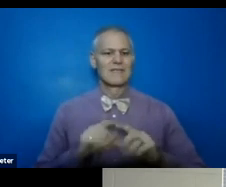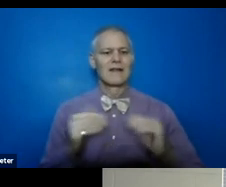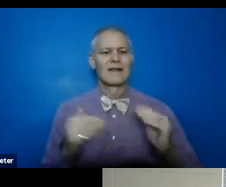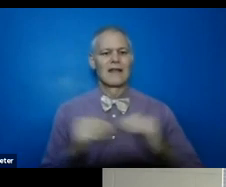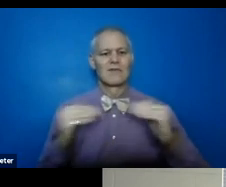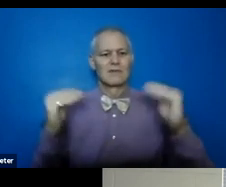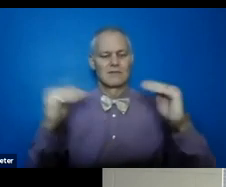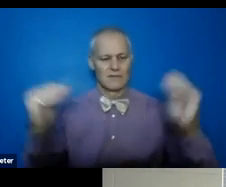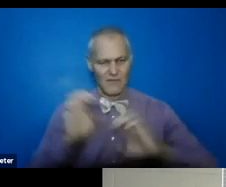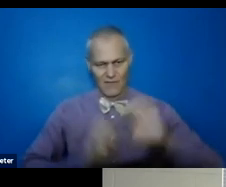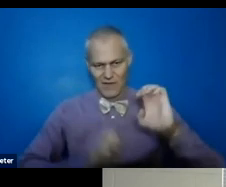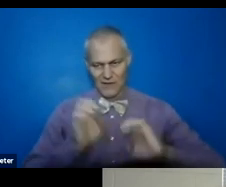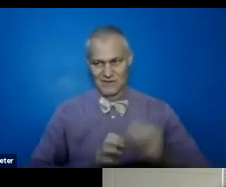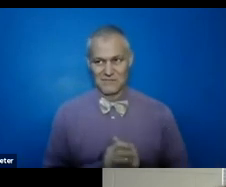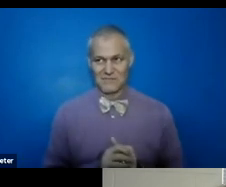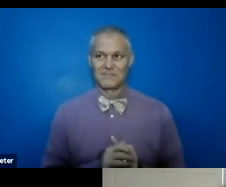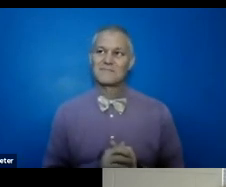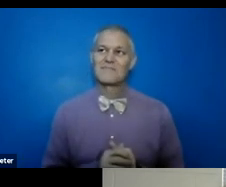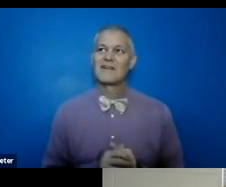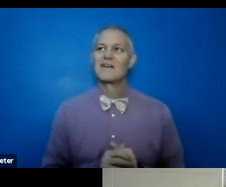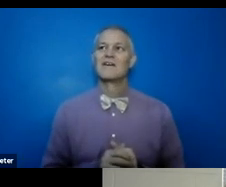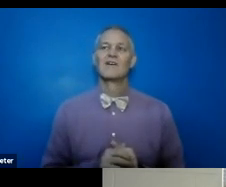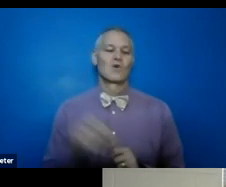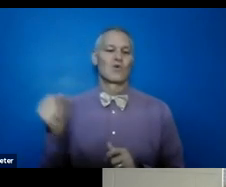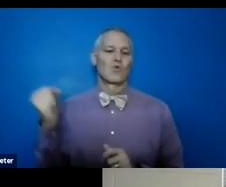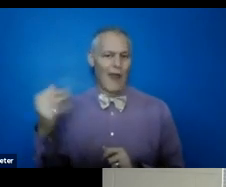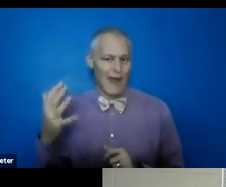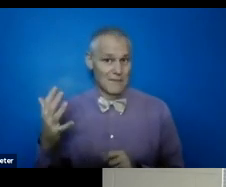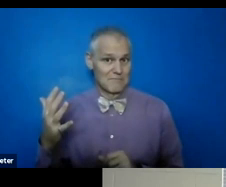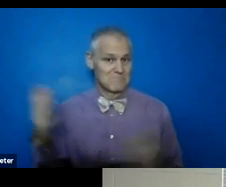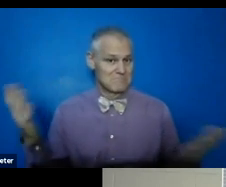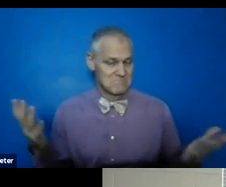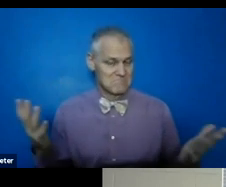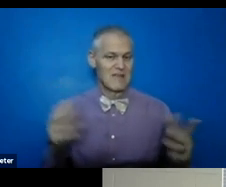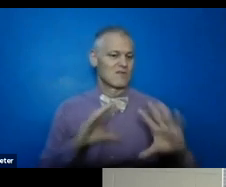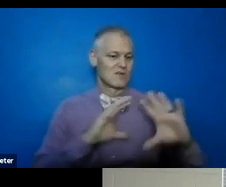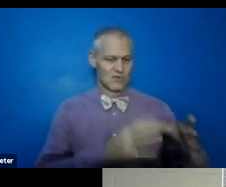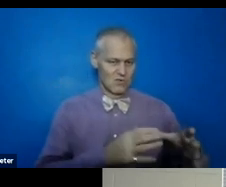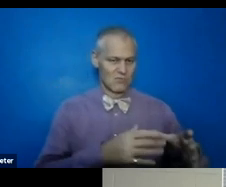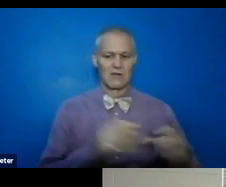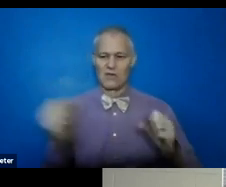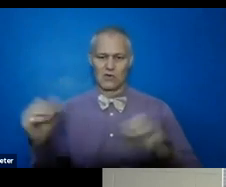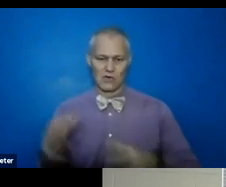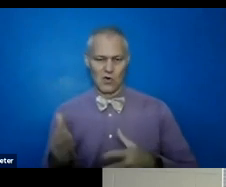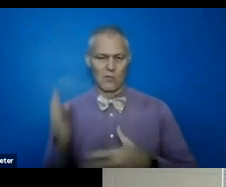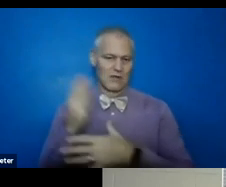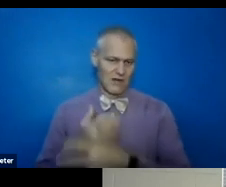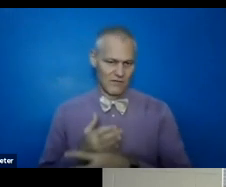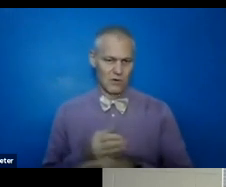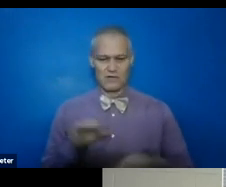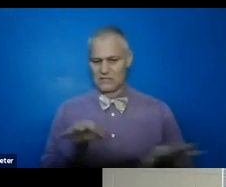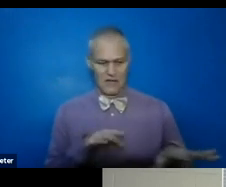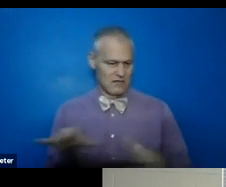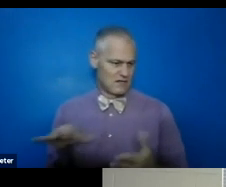evaluation. A randomized control trial being the most rigorous, meaning that you have a control group and then you have your intervention group and then you study the outcomes of